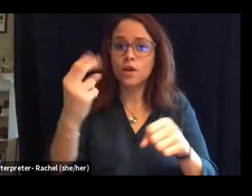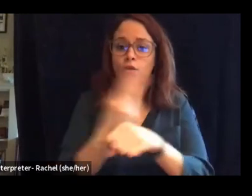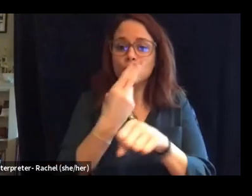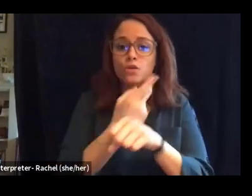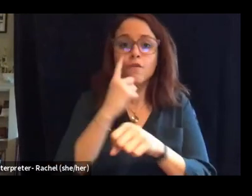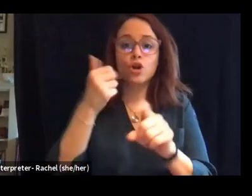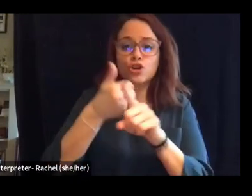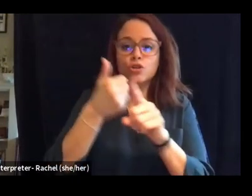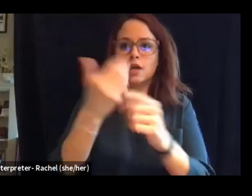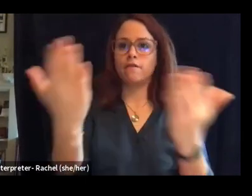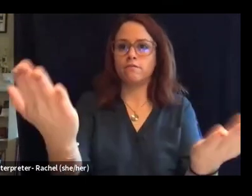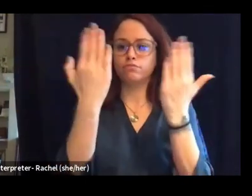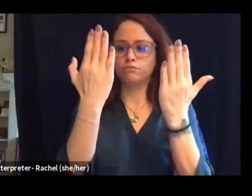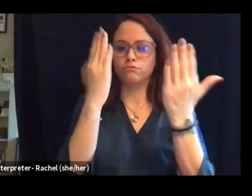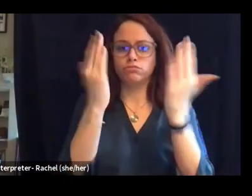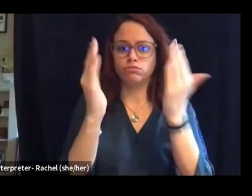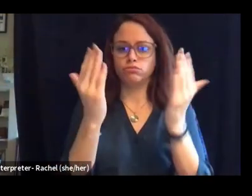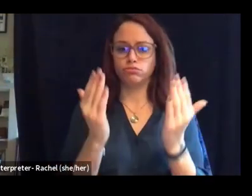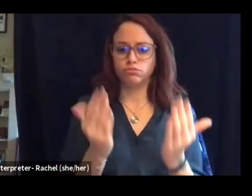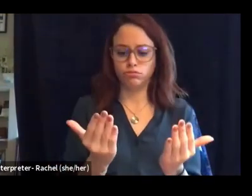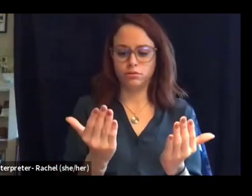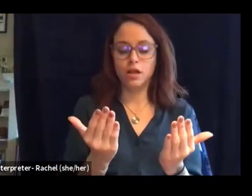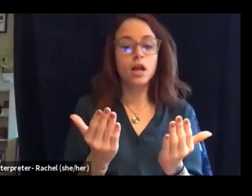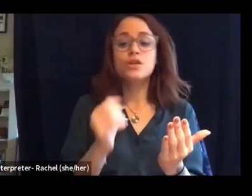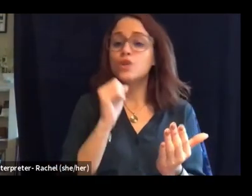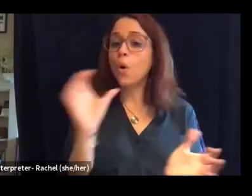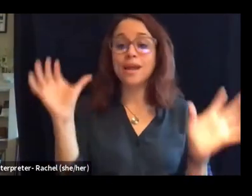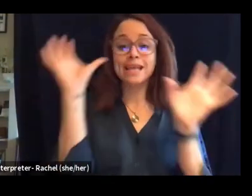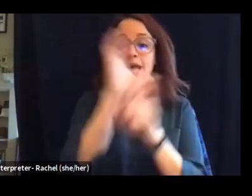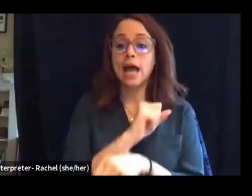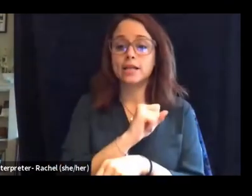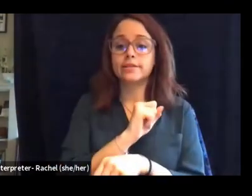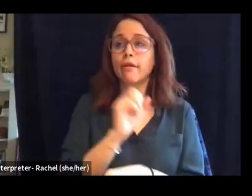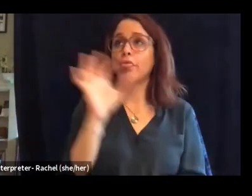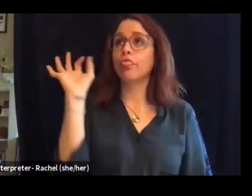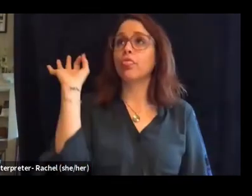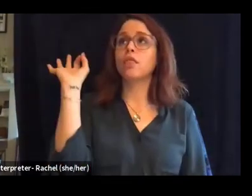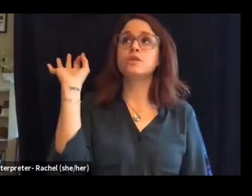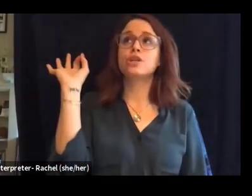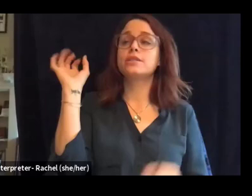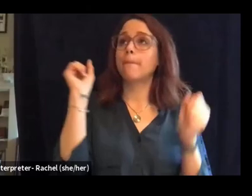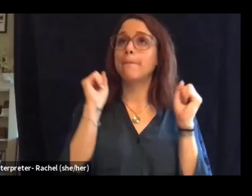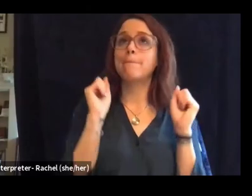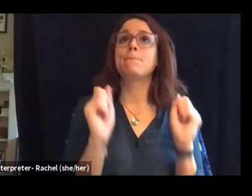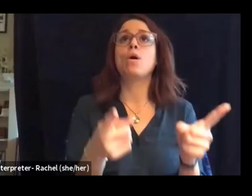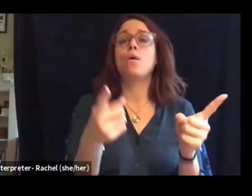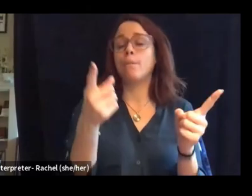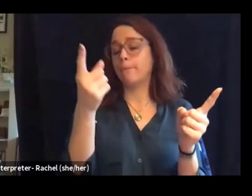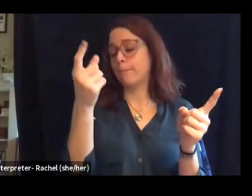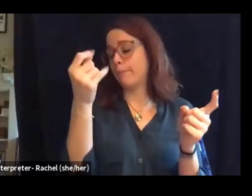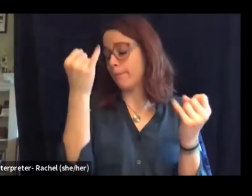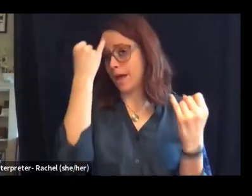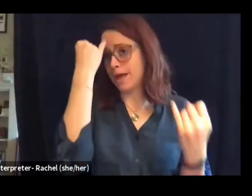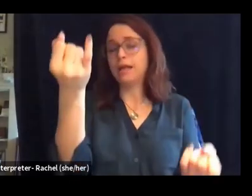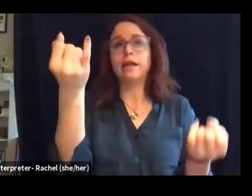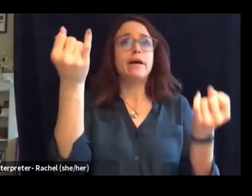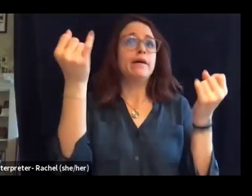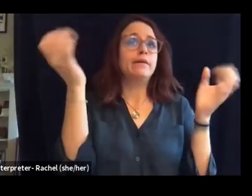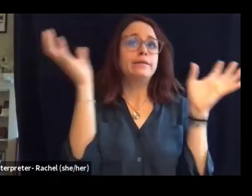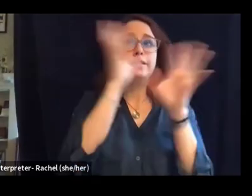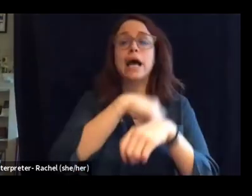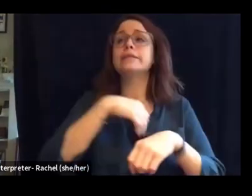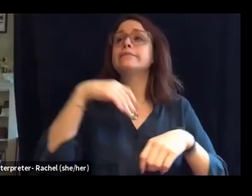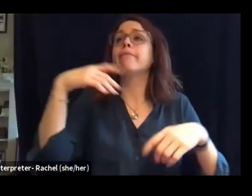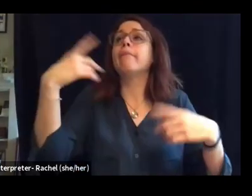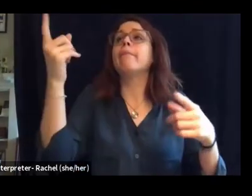benchmarking. Don't guess, because if you're not well versed in these particular tactics, you're